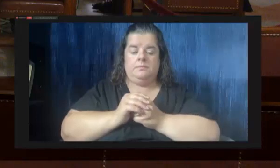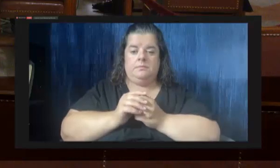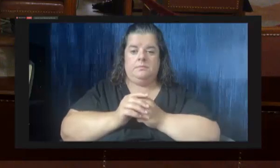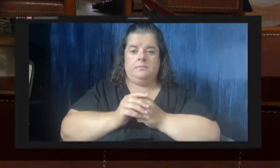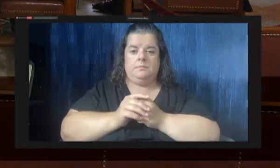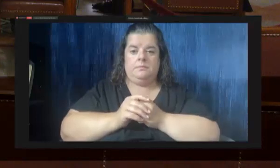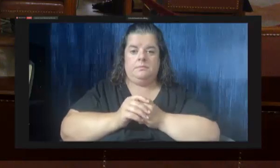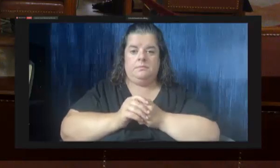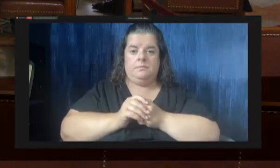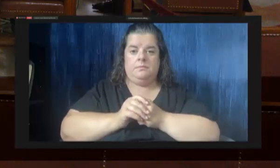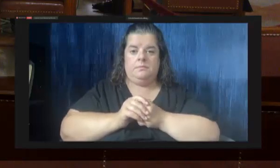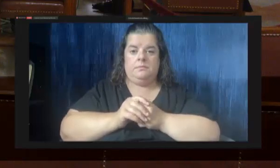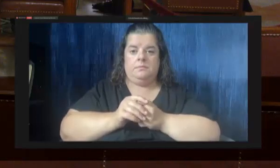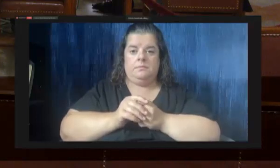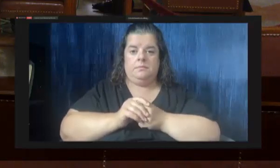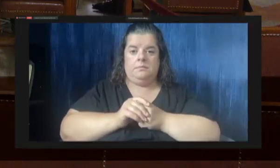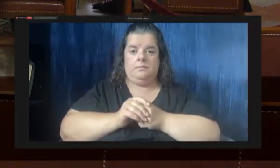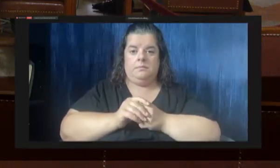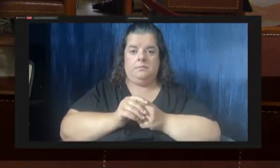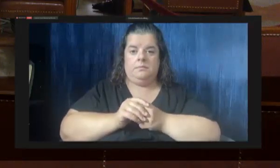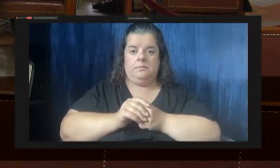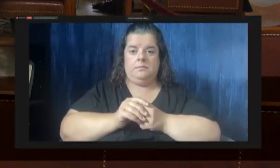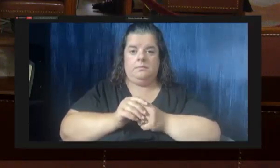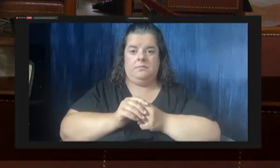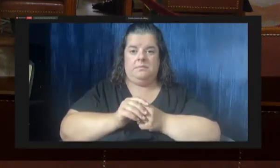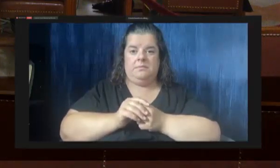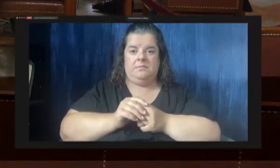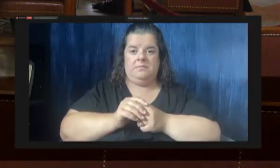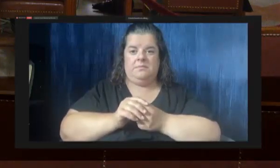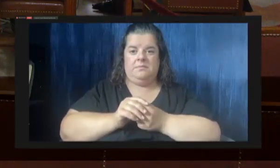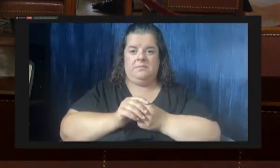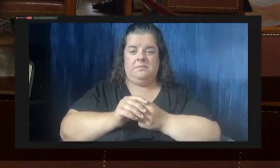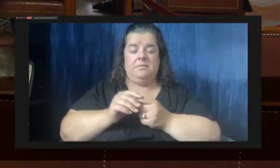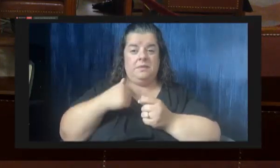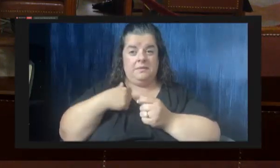A complicated things bringing in that extra chair.